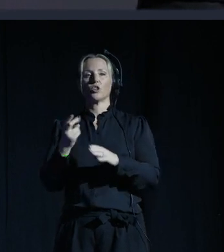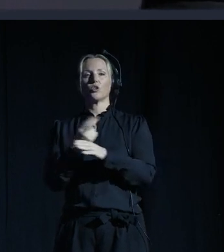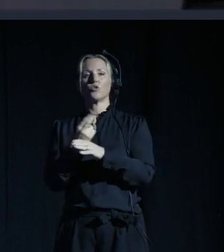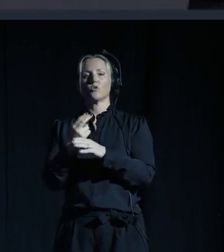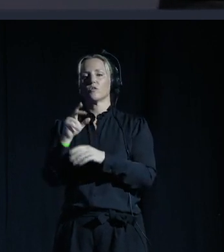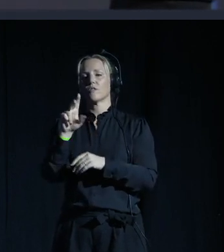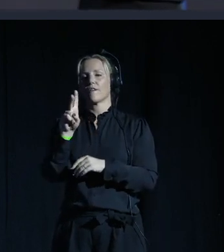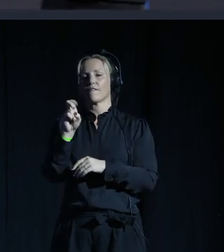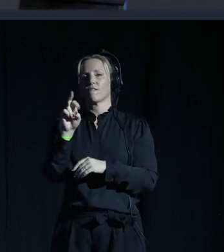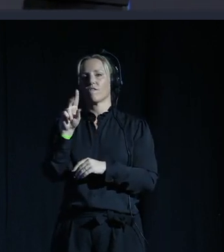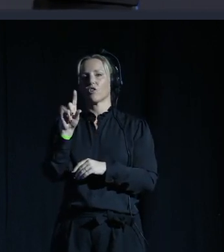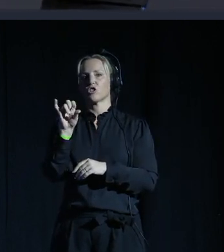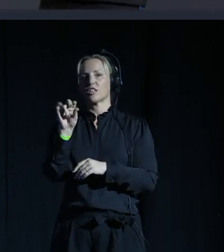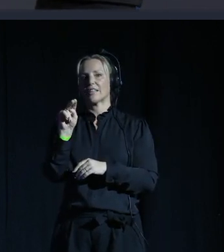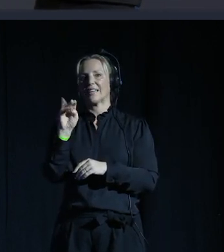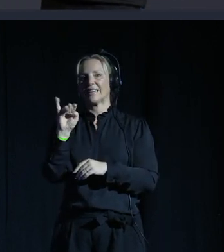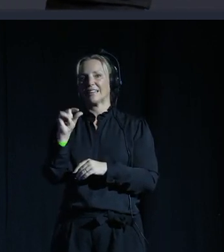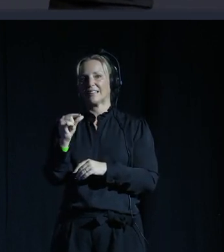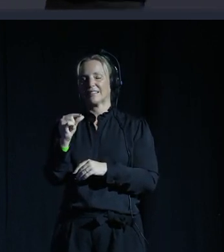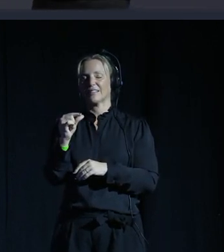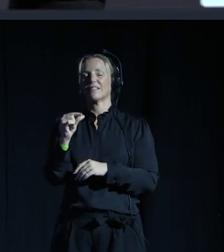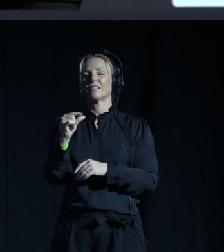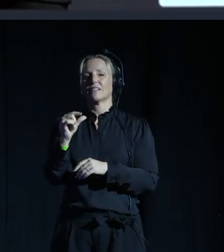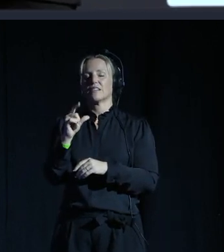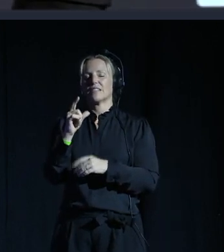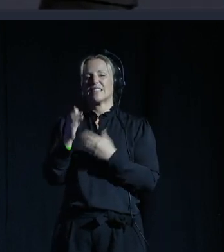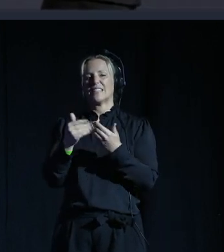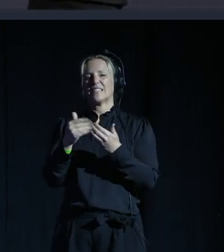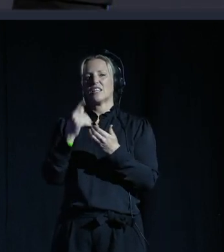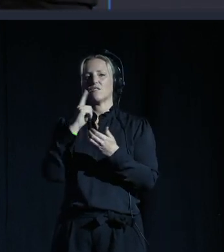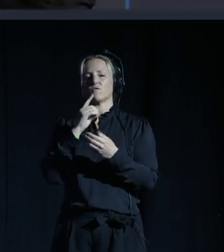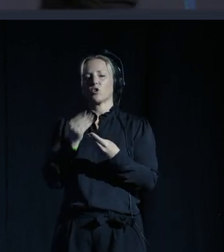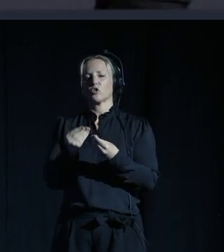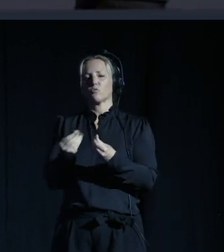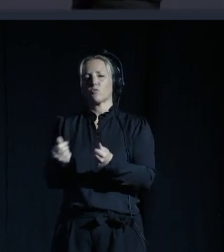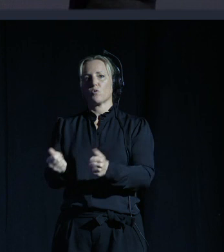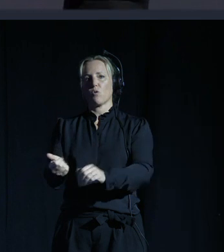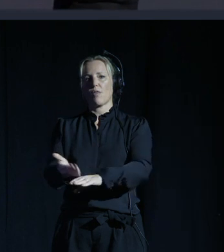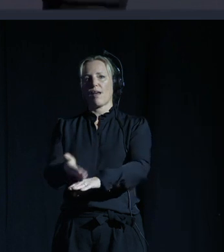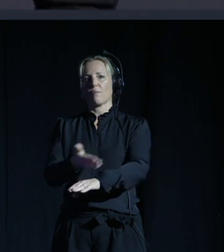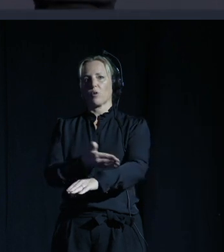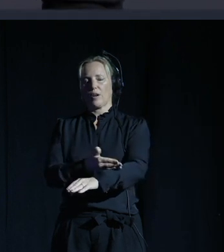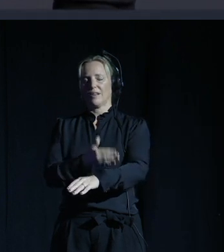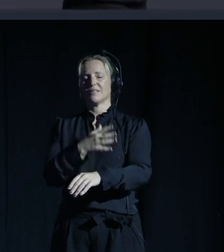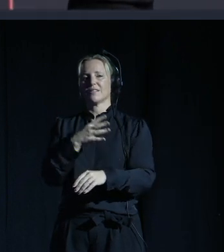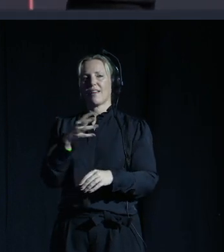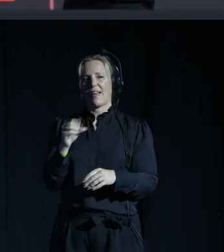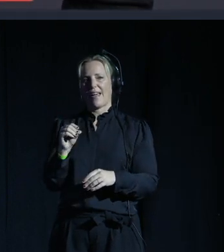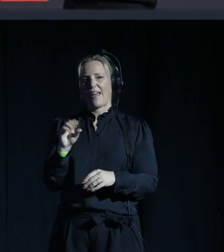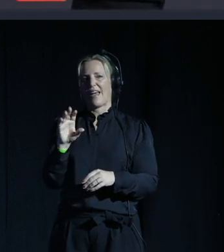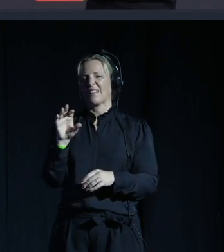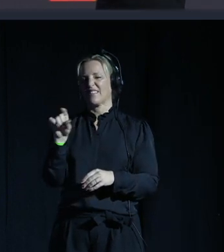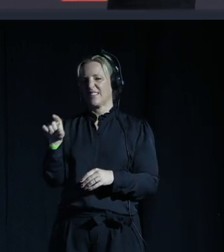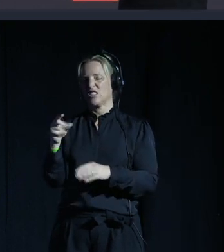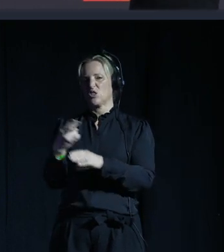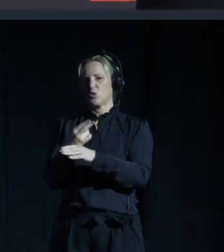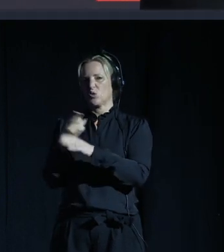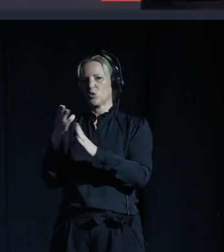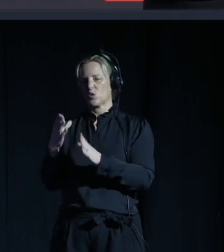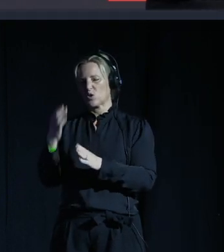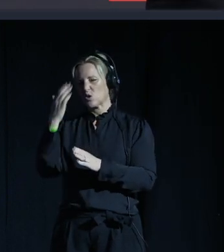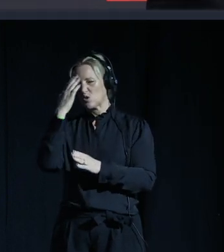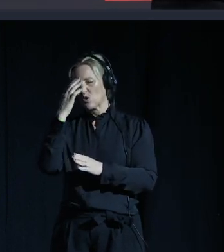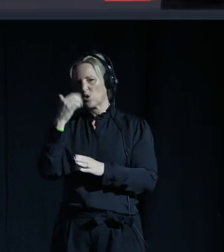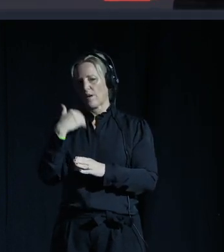versioning, which is going to be easier for you to kind of smooth upgrades, and some of these federated users know that you kind of have the same